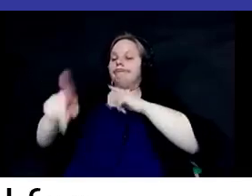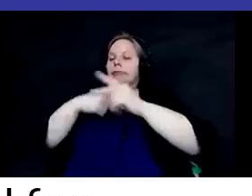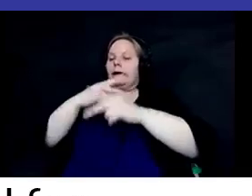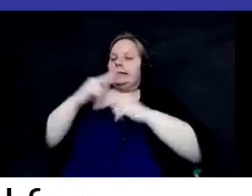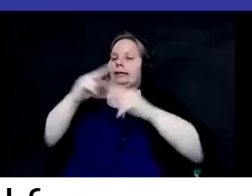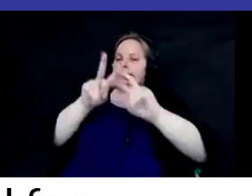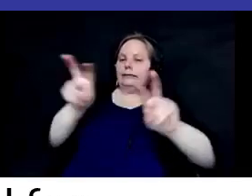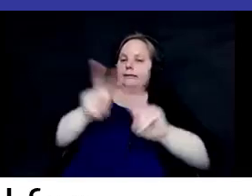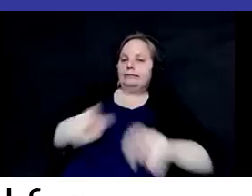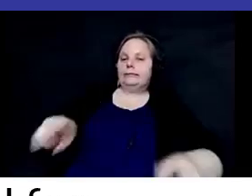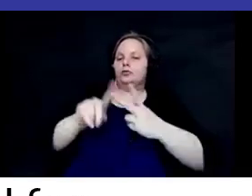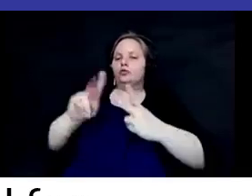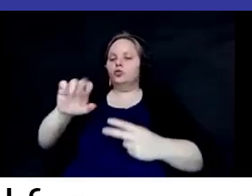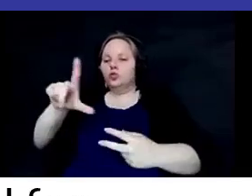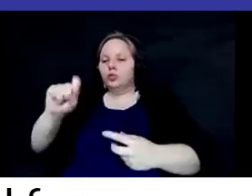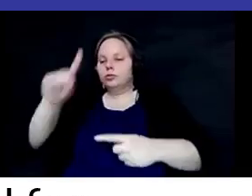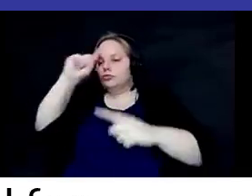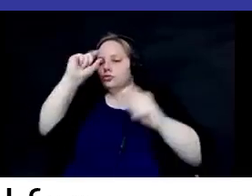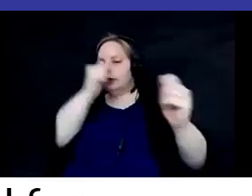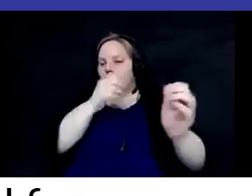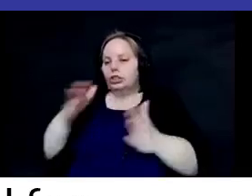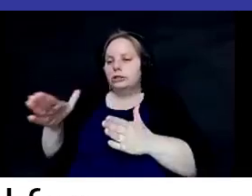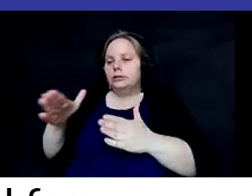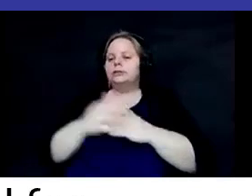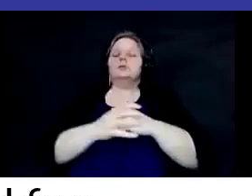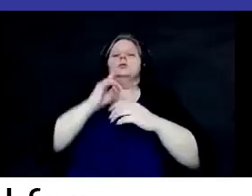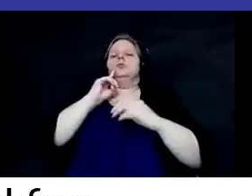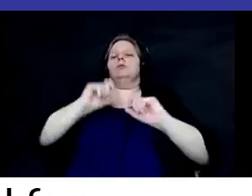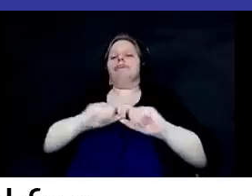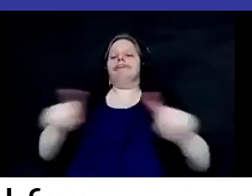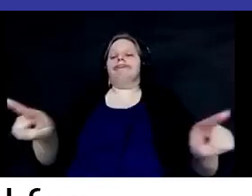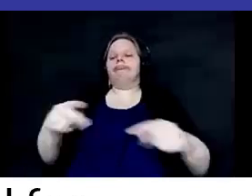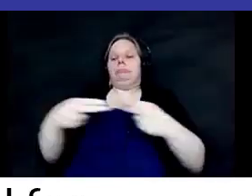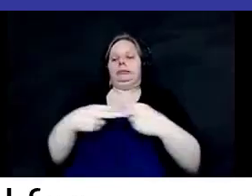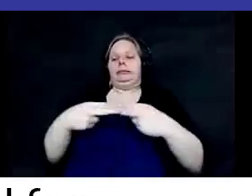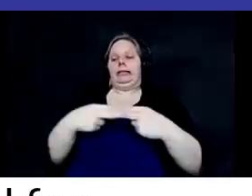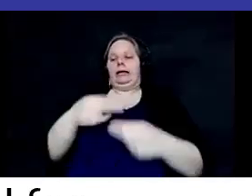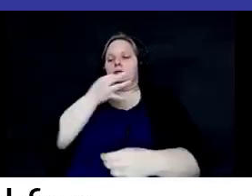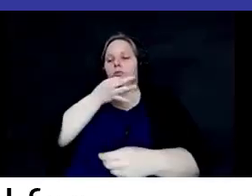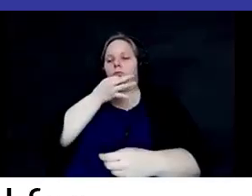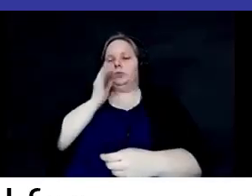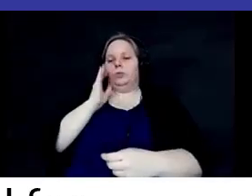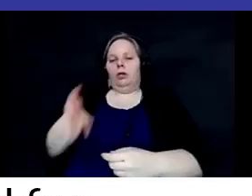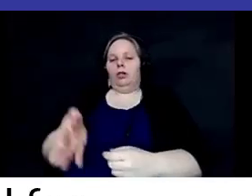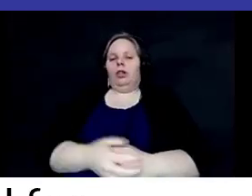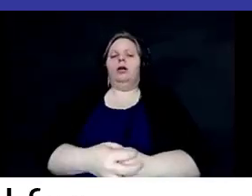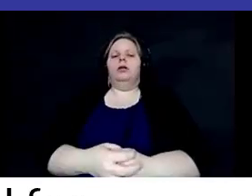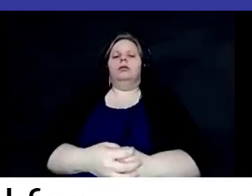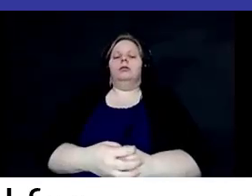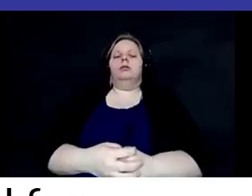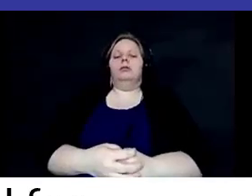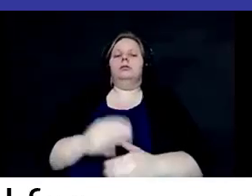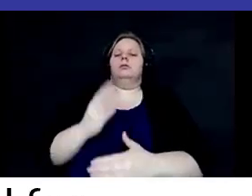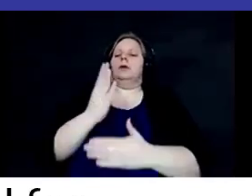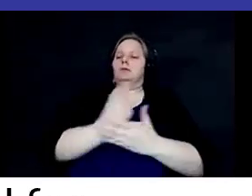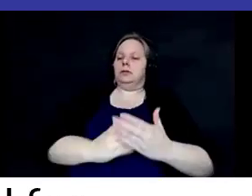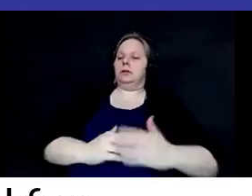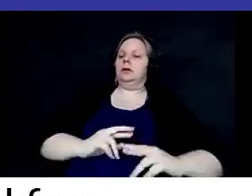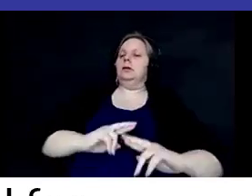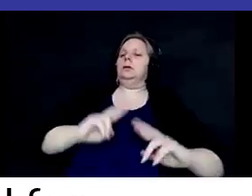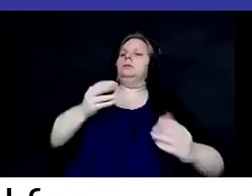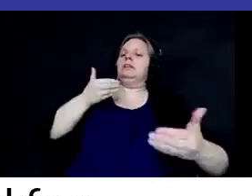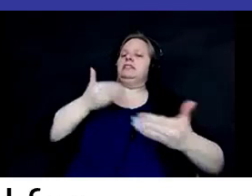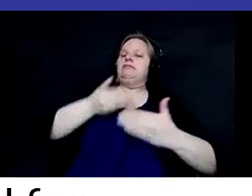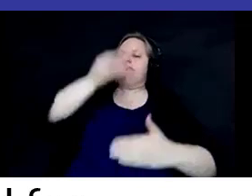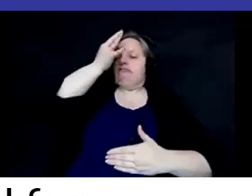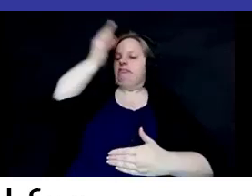tools. We will be releasing these slide decks. We have some almost ready to release some guidance on trauma in